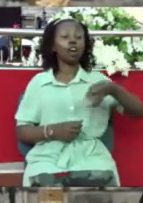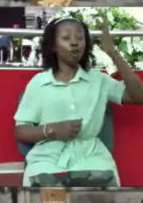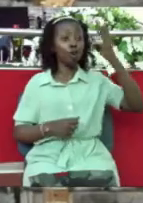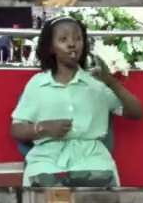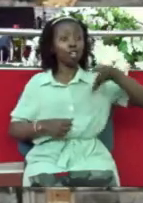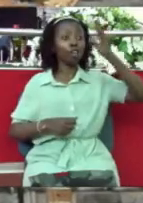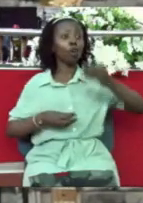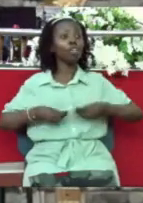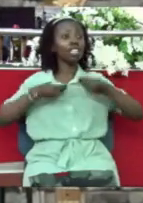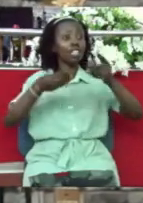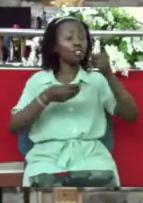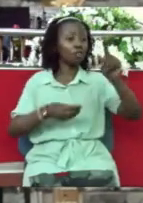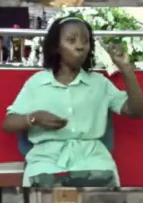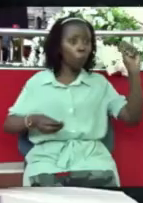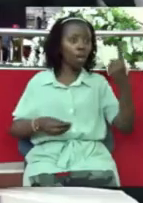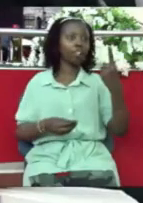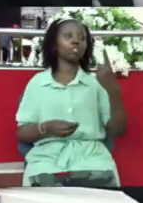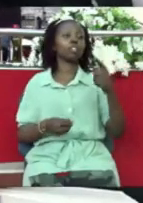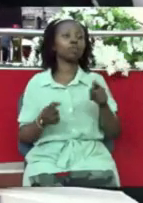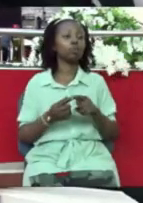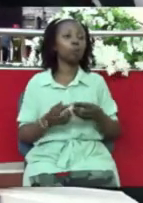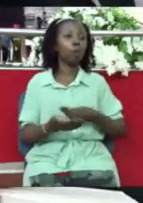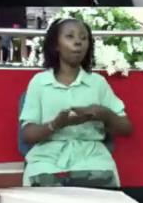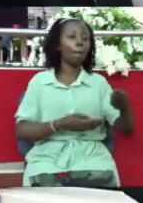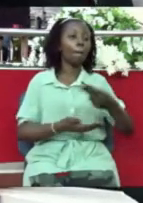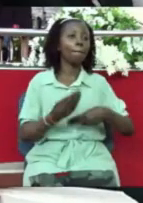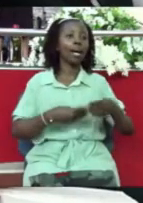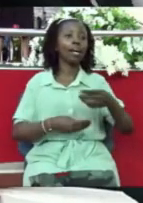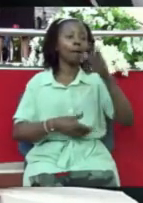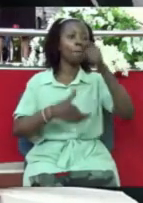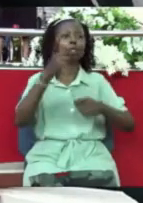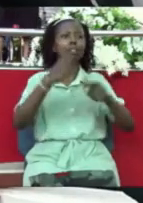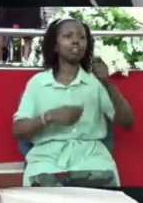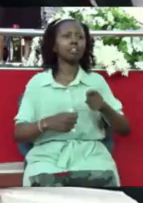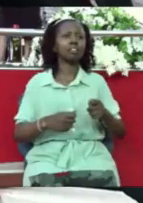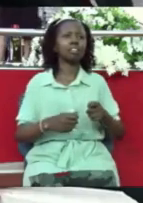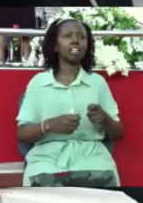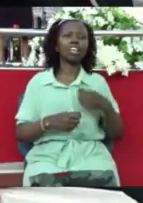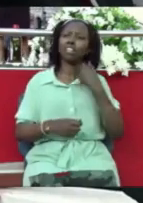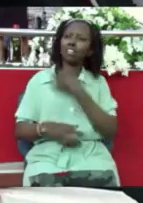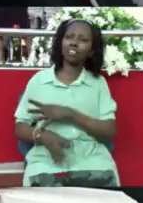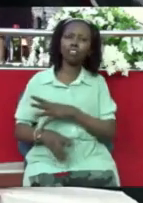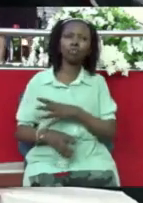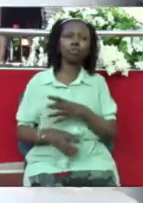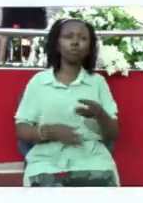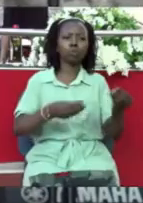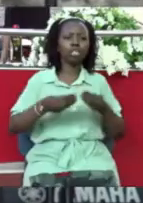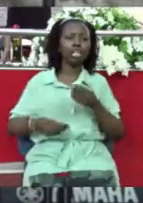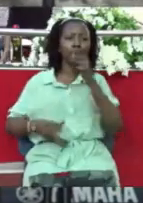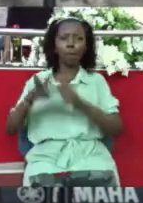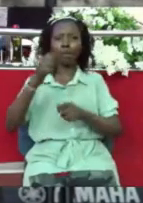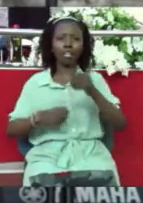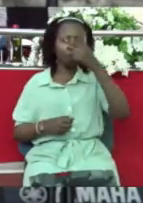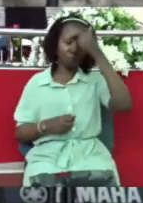pay. 1000. He will pay 1000. Nitakataa kunywa maziwa. Refuse to take milk. Kwa sababu sitaki. Because I